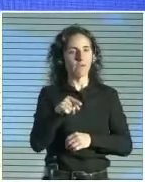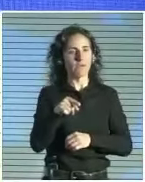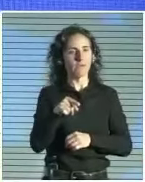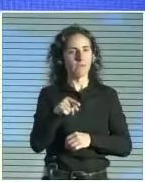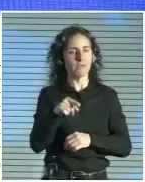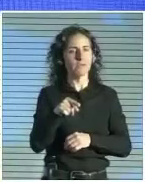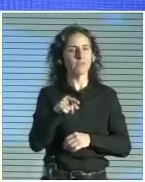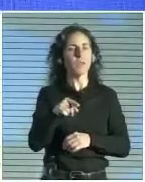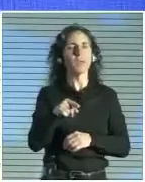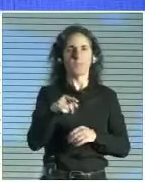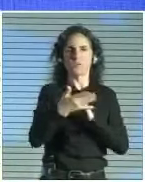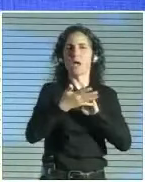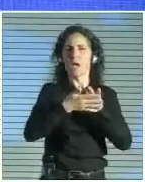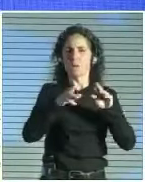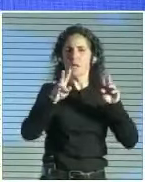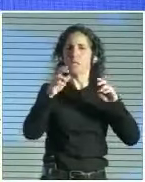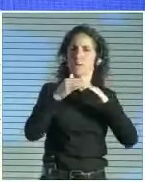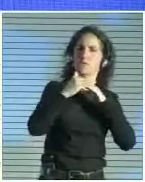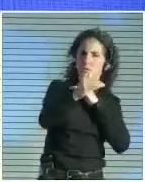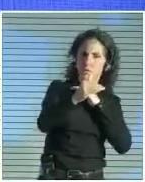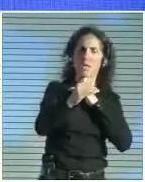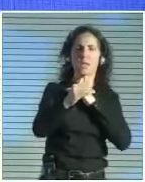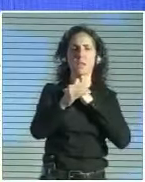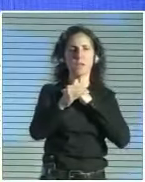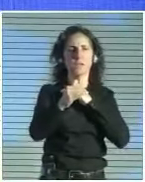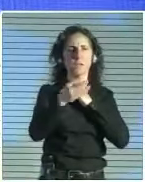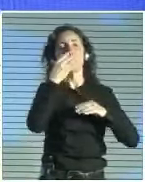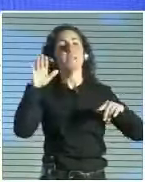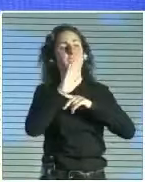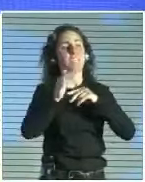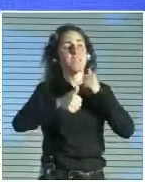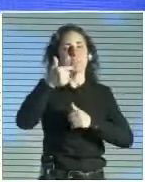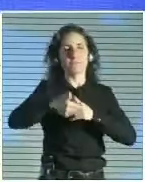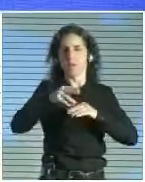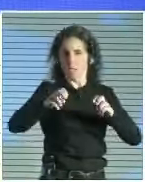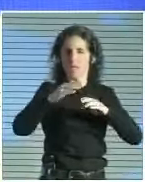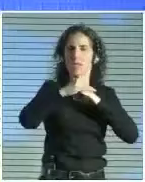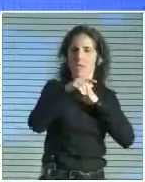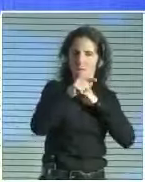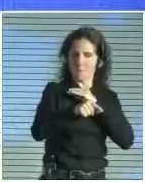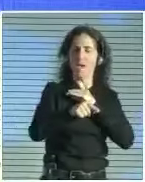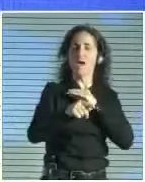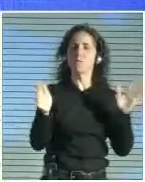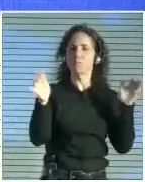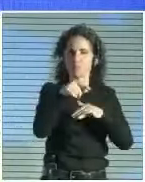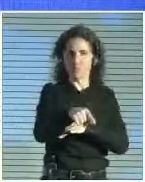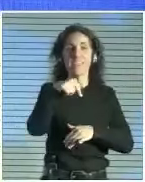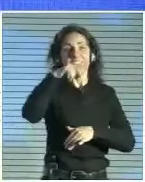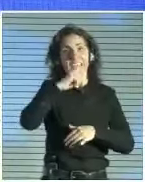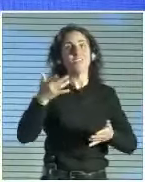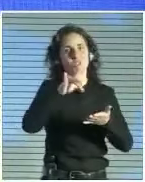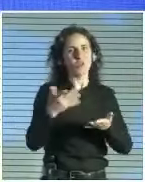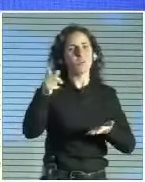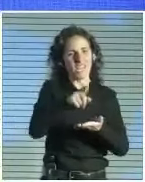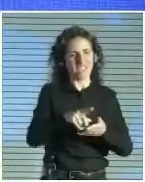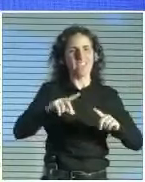Guanajuato. This year it's coming again, and of course we expect you to be there, because the message